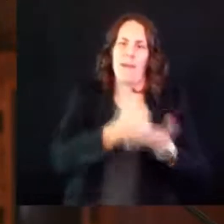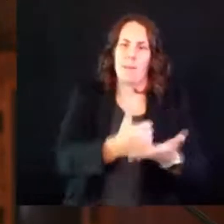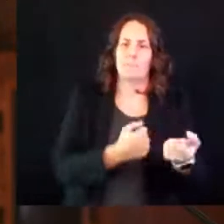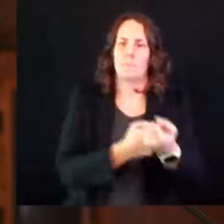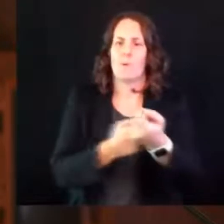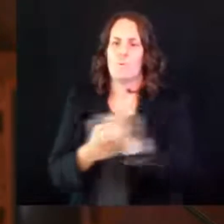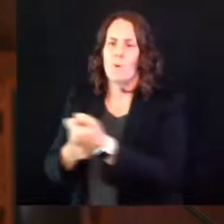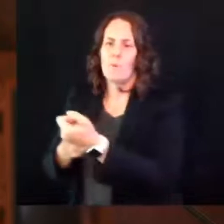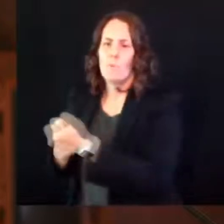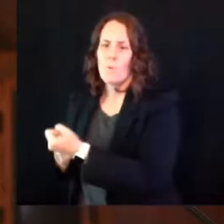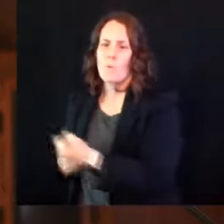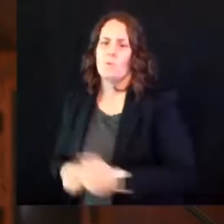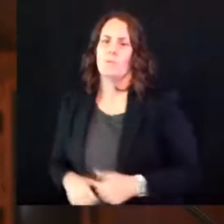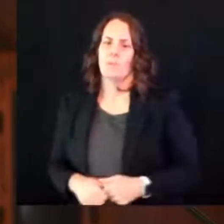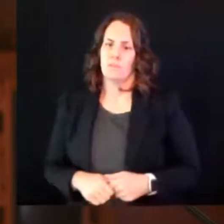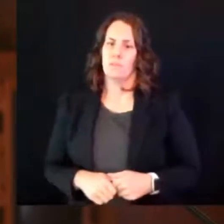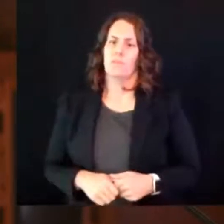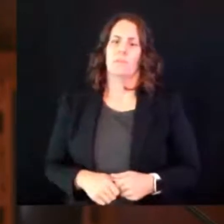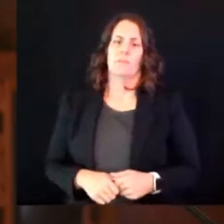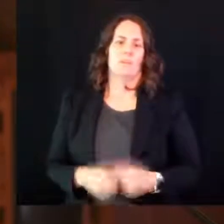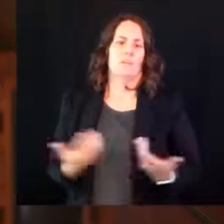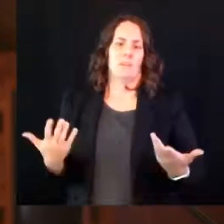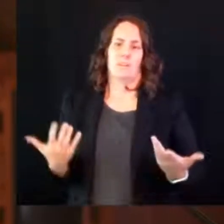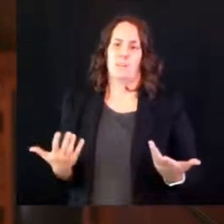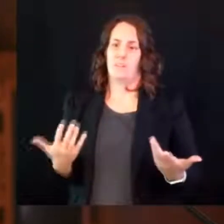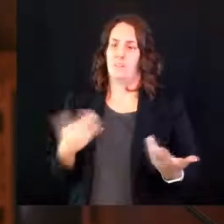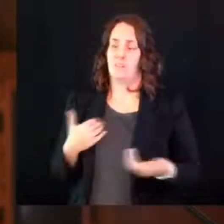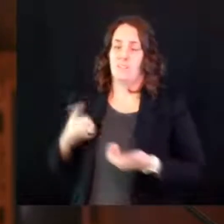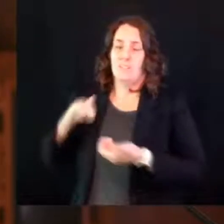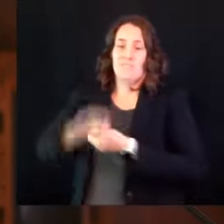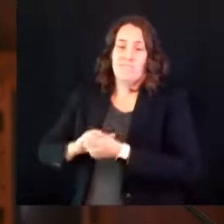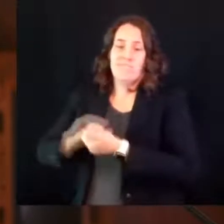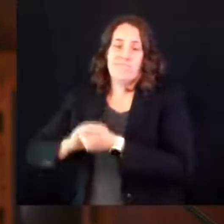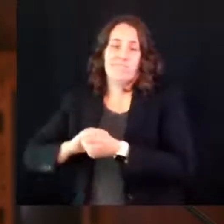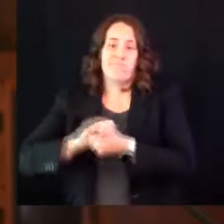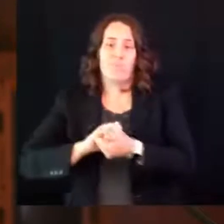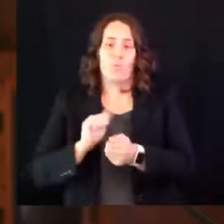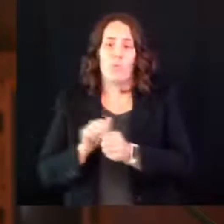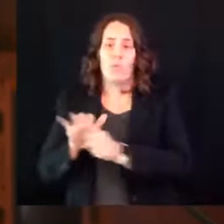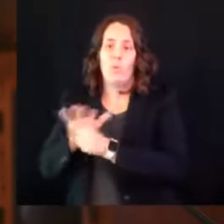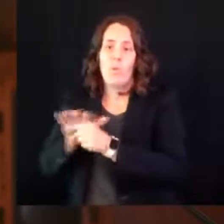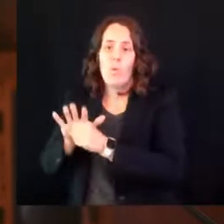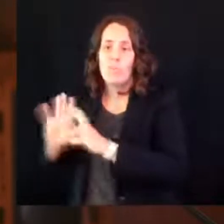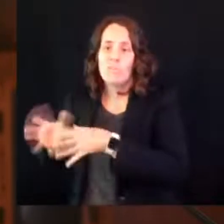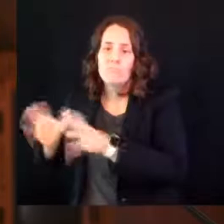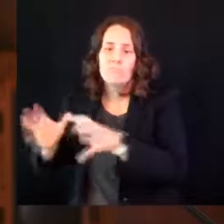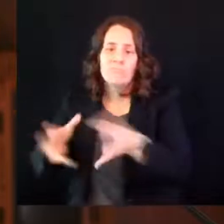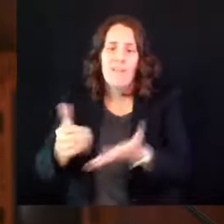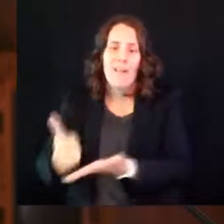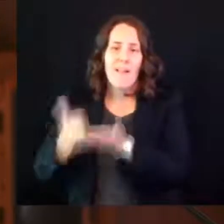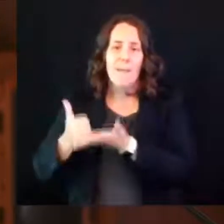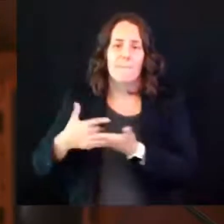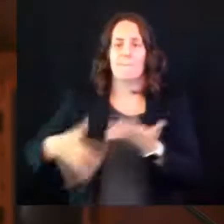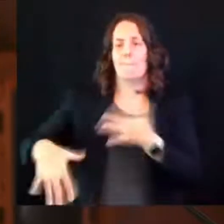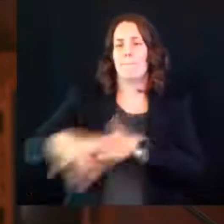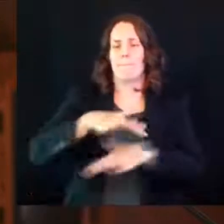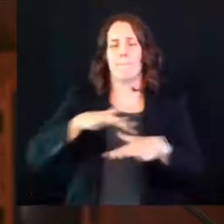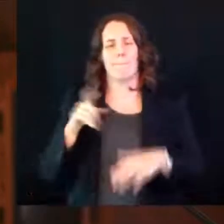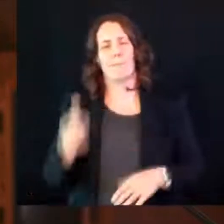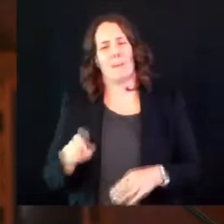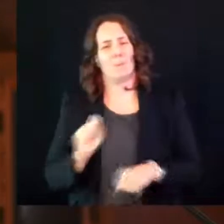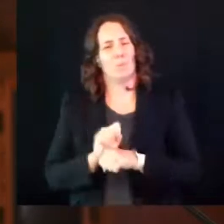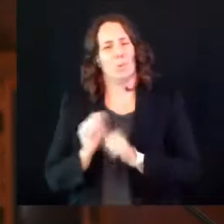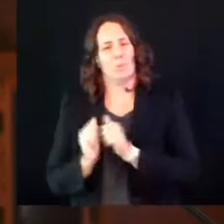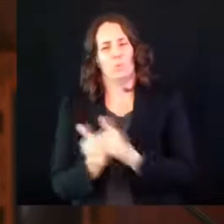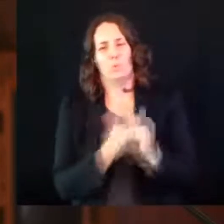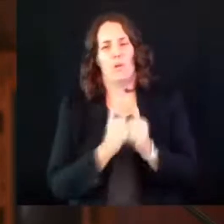partners to local public health as they struggle under the weight of rising cases. But more broadly, right, it speaks to the need for us to